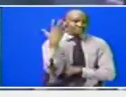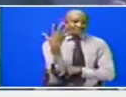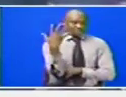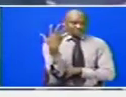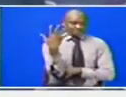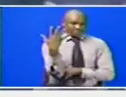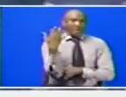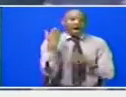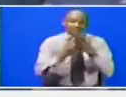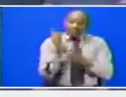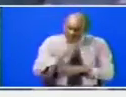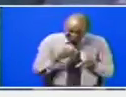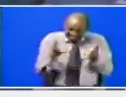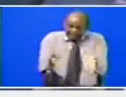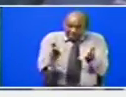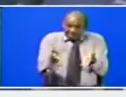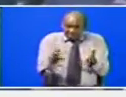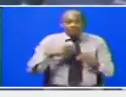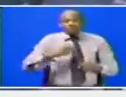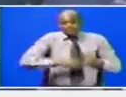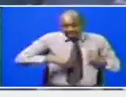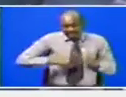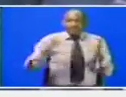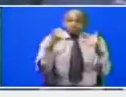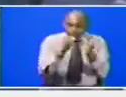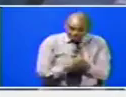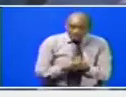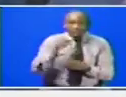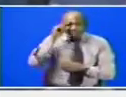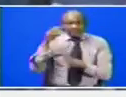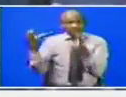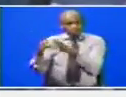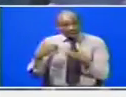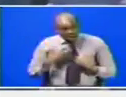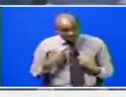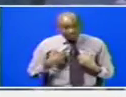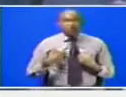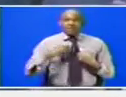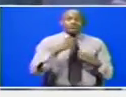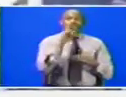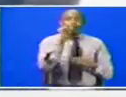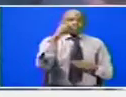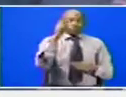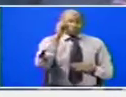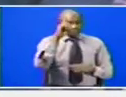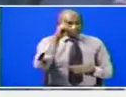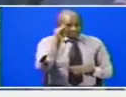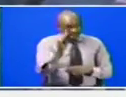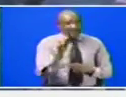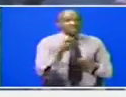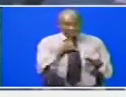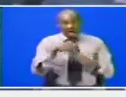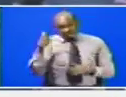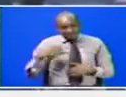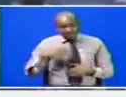tano ambazo zimewasili. Tukiwa tu hapa tuna klabu ya kutoka Malindi, tuna klabu ya Mombasa, tuna klabu ya Ukunda, kuna klabu ambao